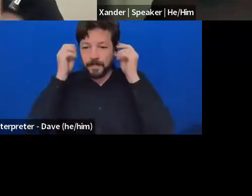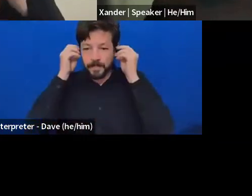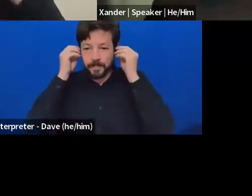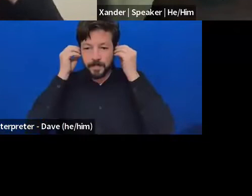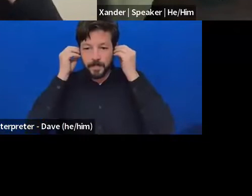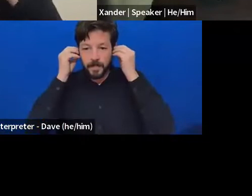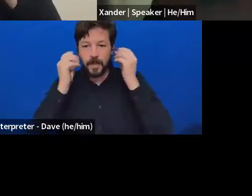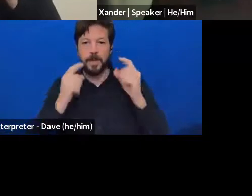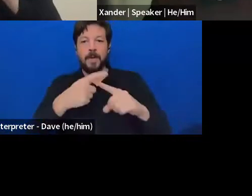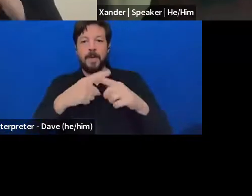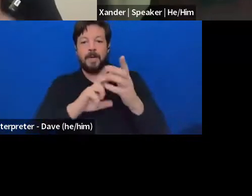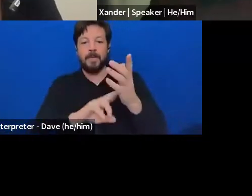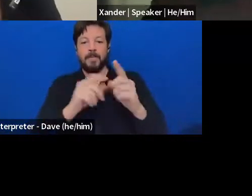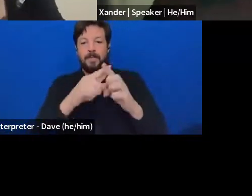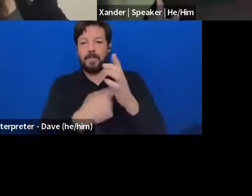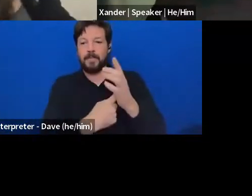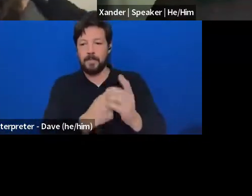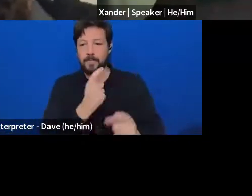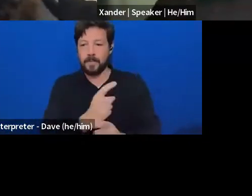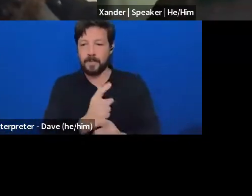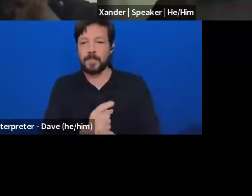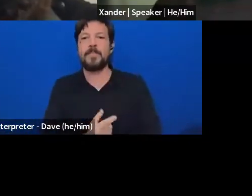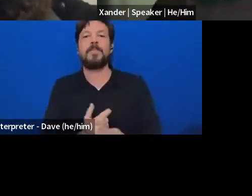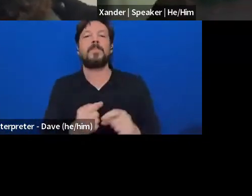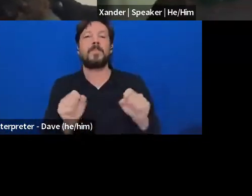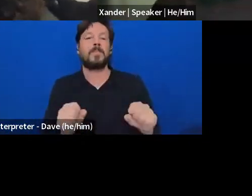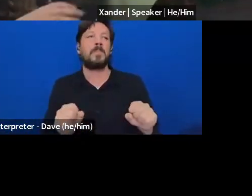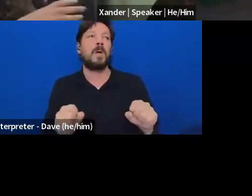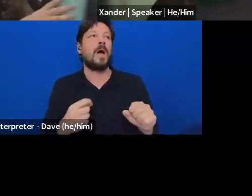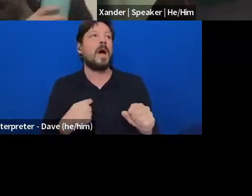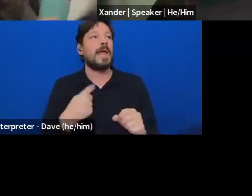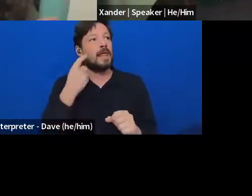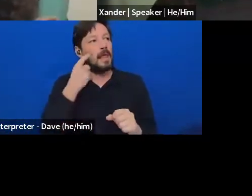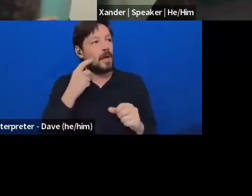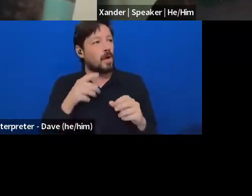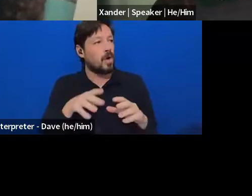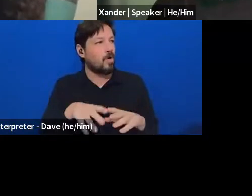Yeah, I think overall,